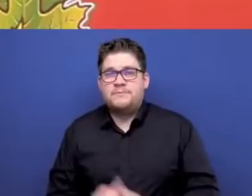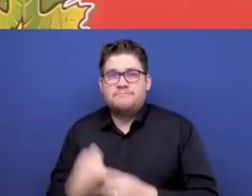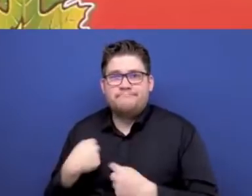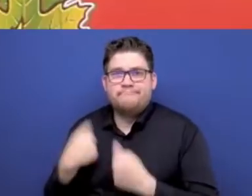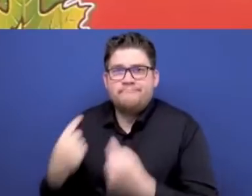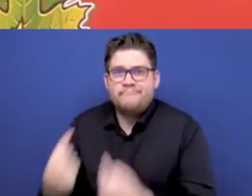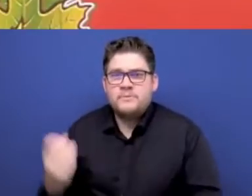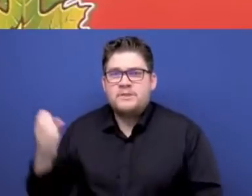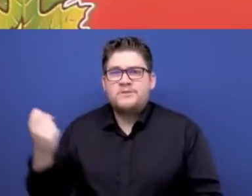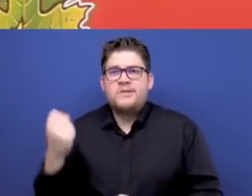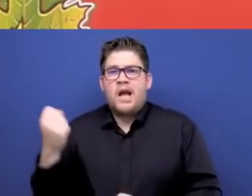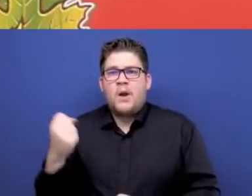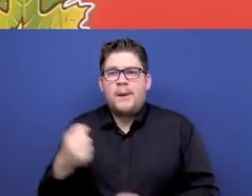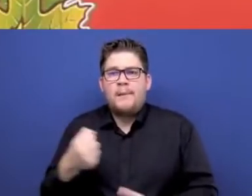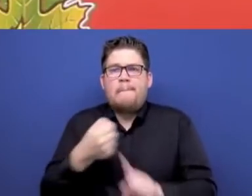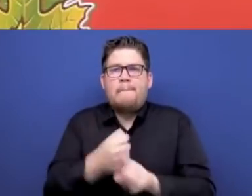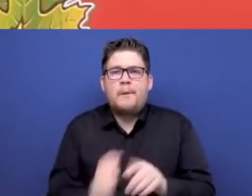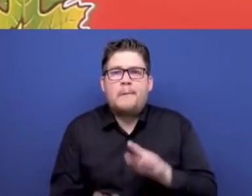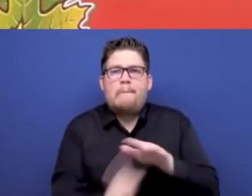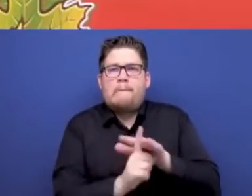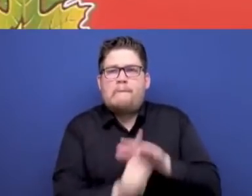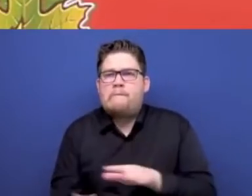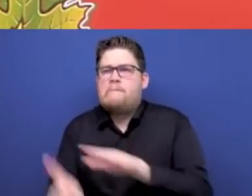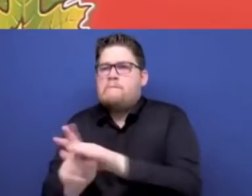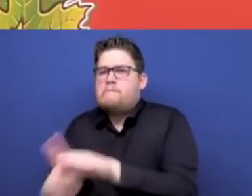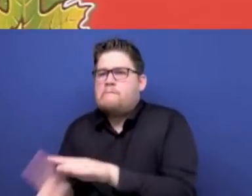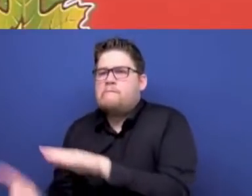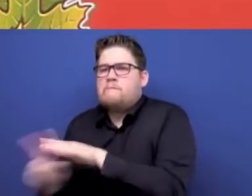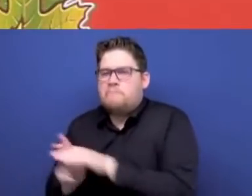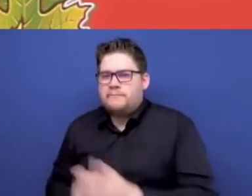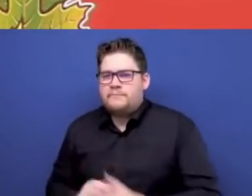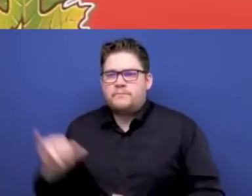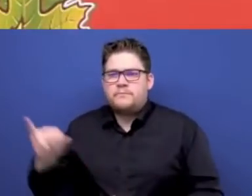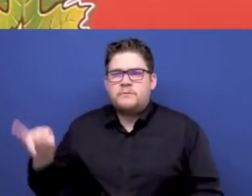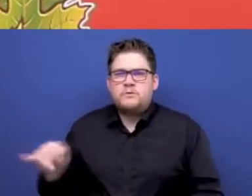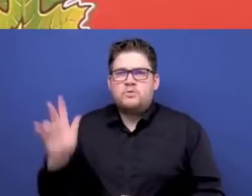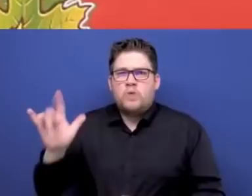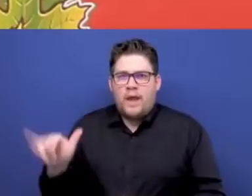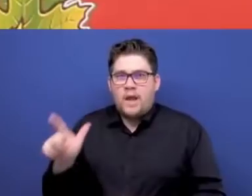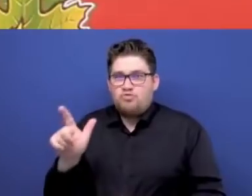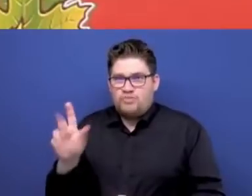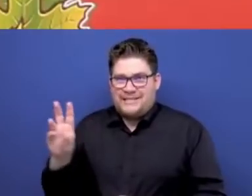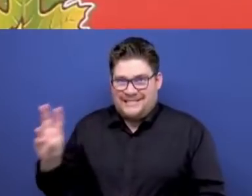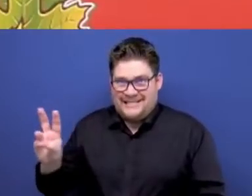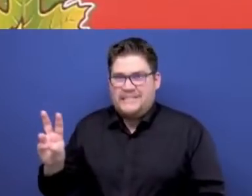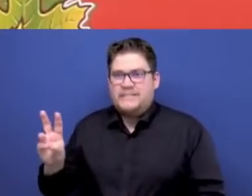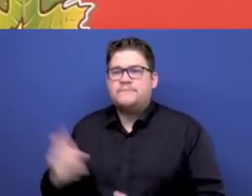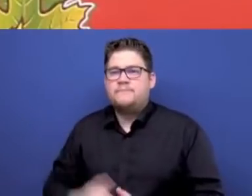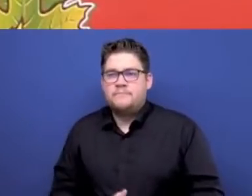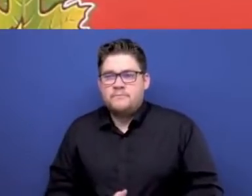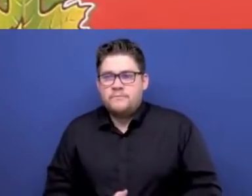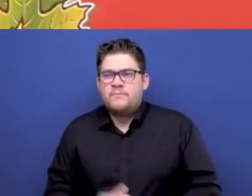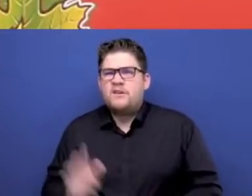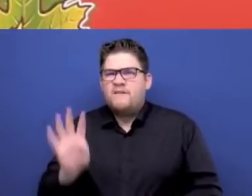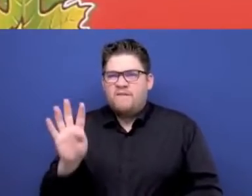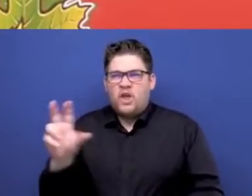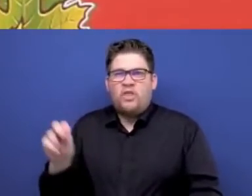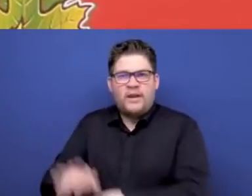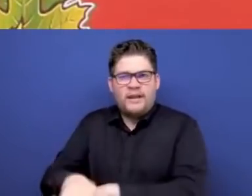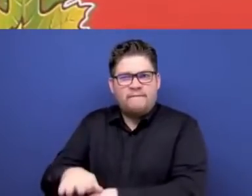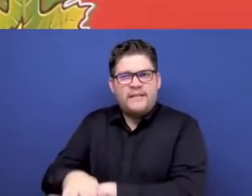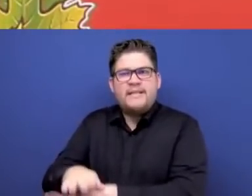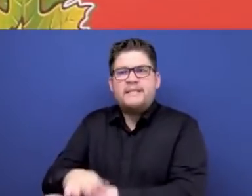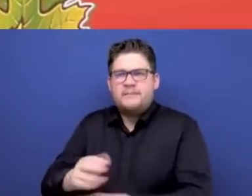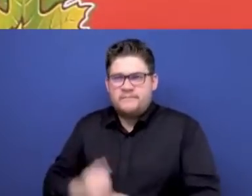on July 26th on Lagoon Road and a fire at about 4:30 p.m. again on July 26th up the Bonney. And then last